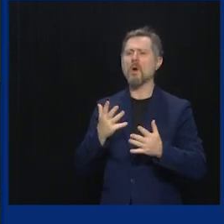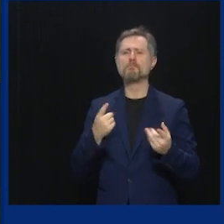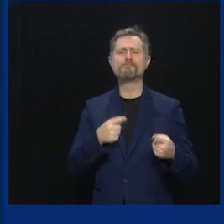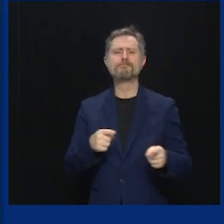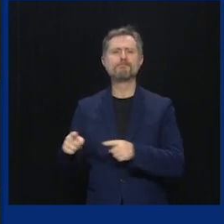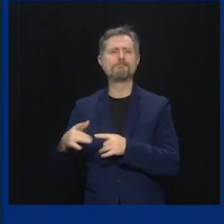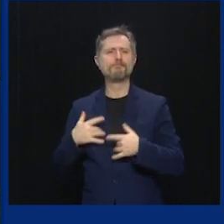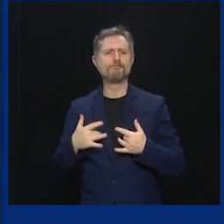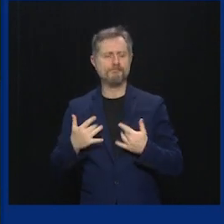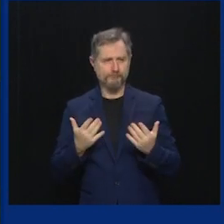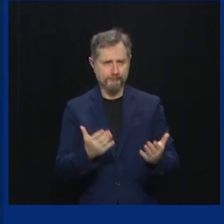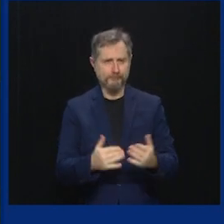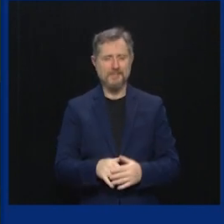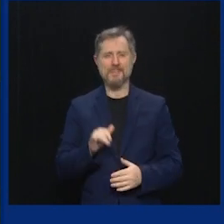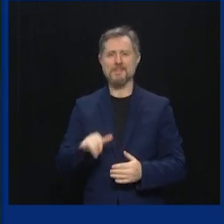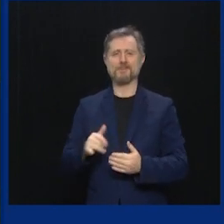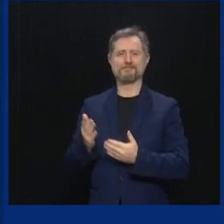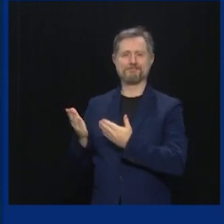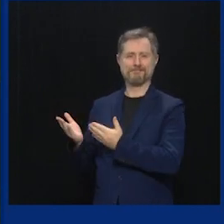by Zoom.